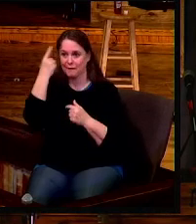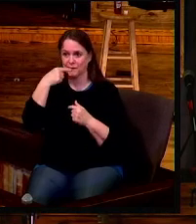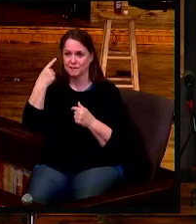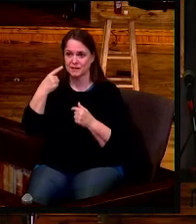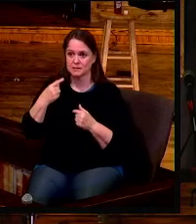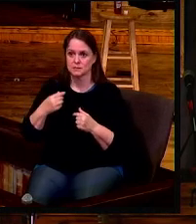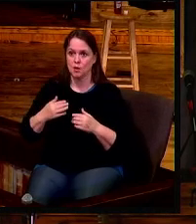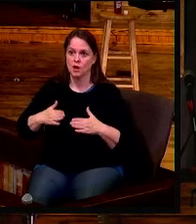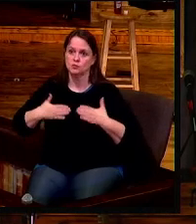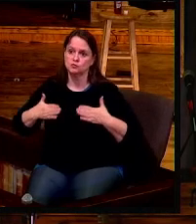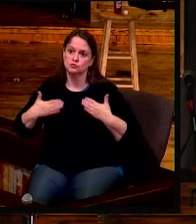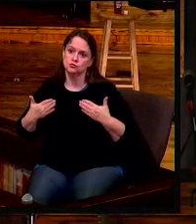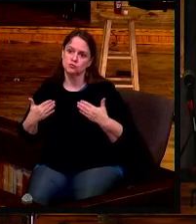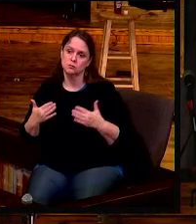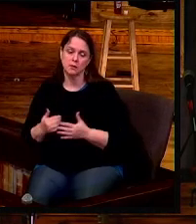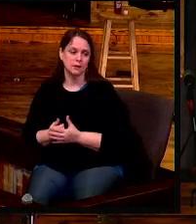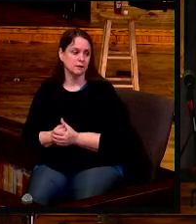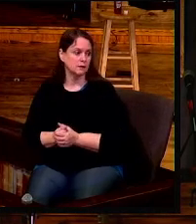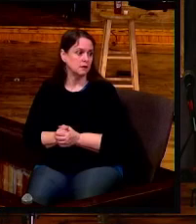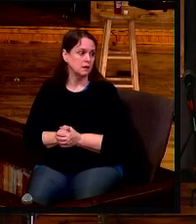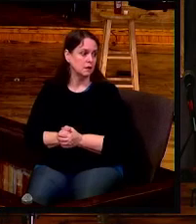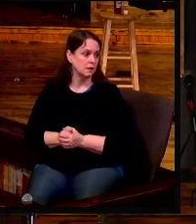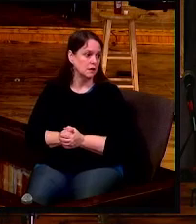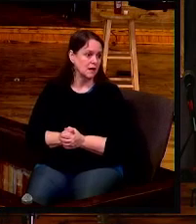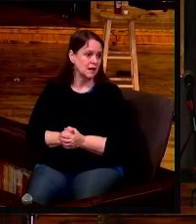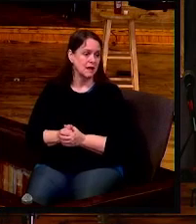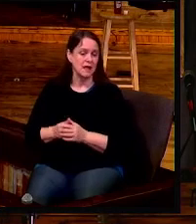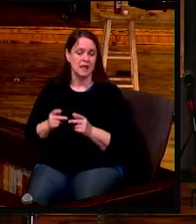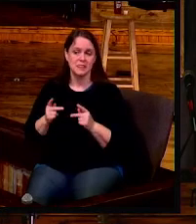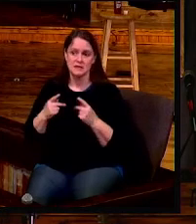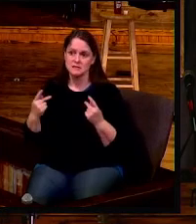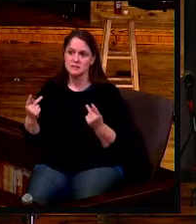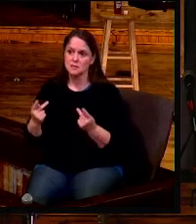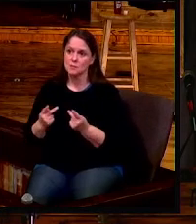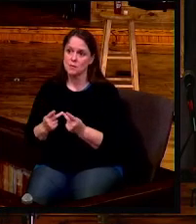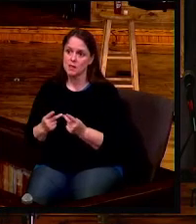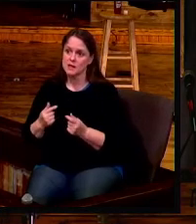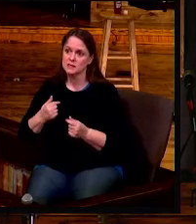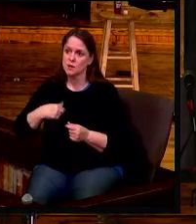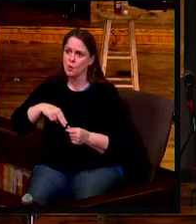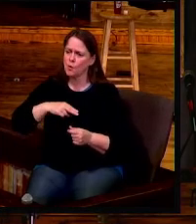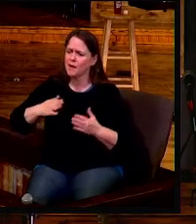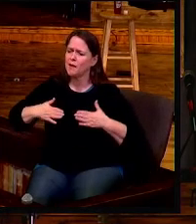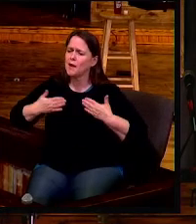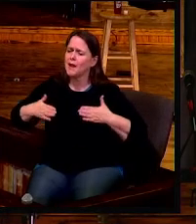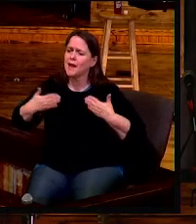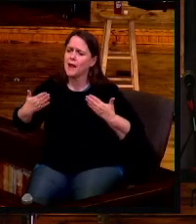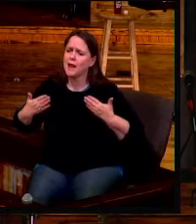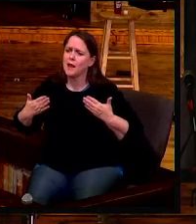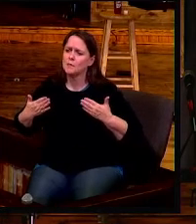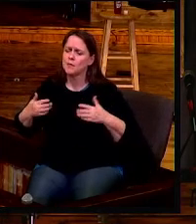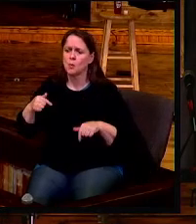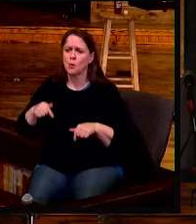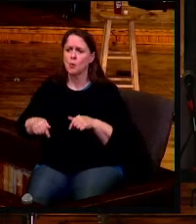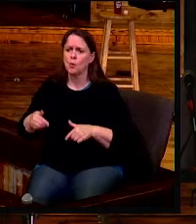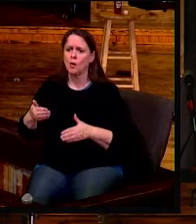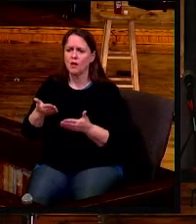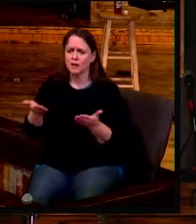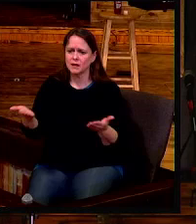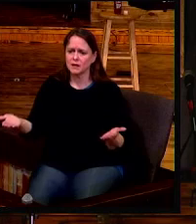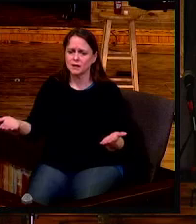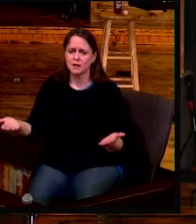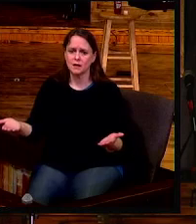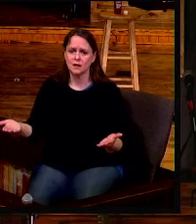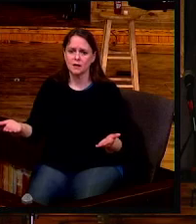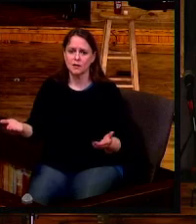fake. Because this is the place we're supposed to be happy, right? We're supposed to walk in here, and when somebody asks you how